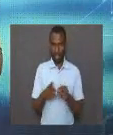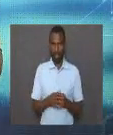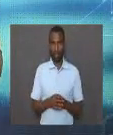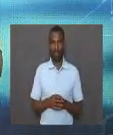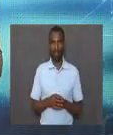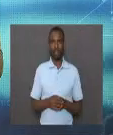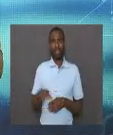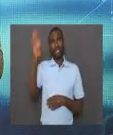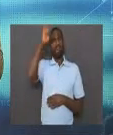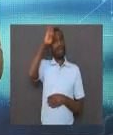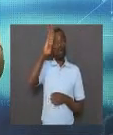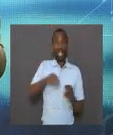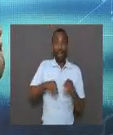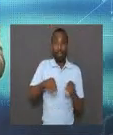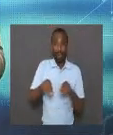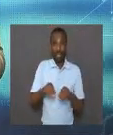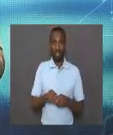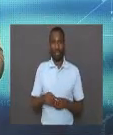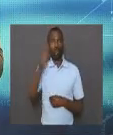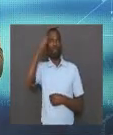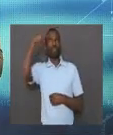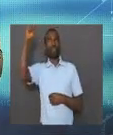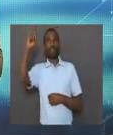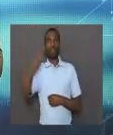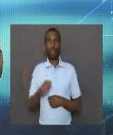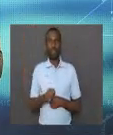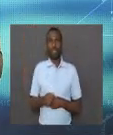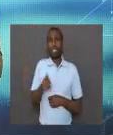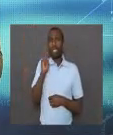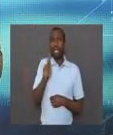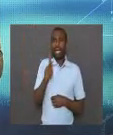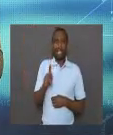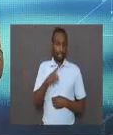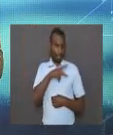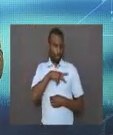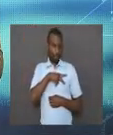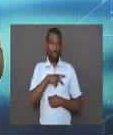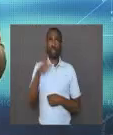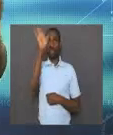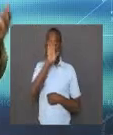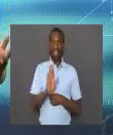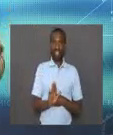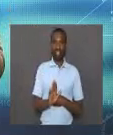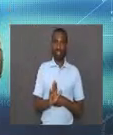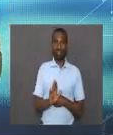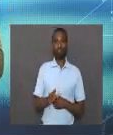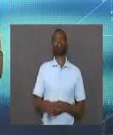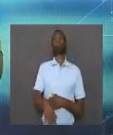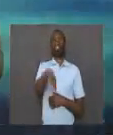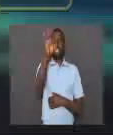From Brownian motion, a theory on the kinetic properties of gases was